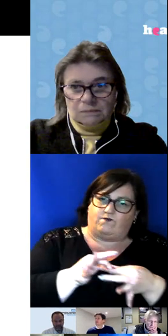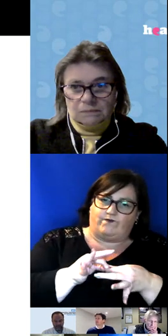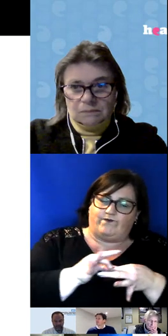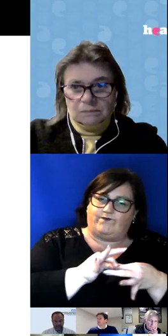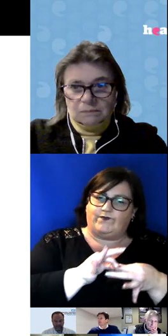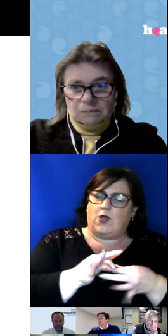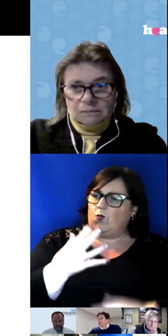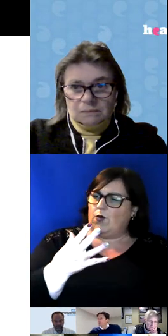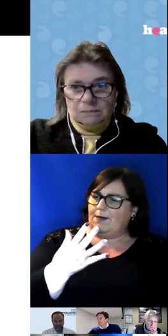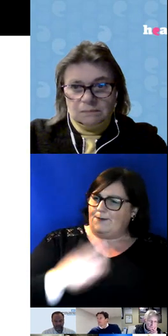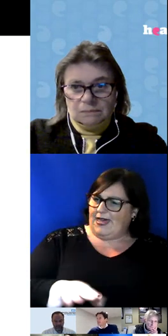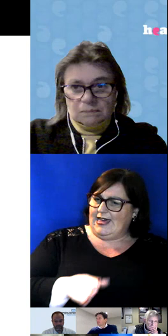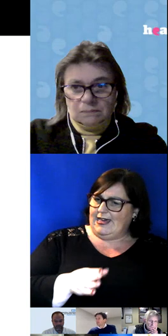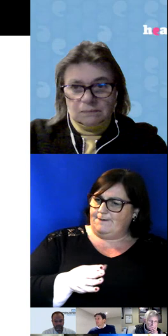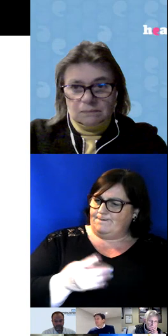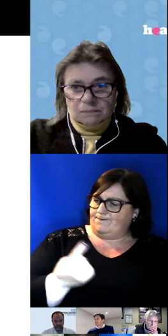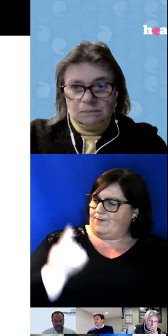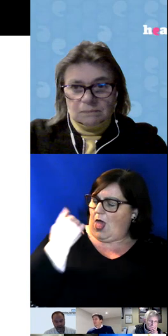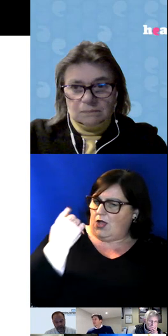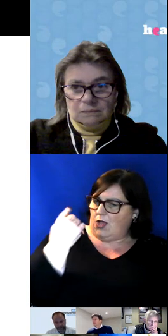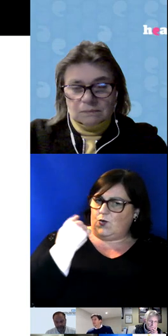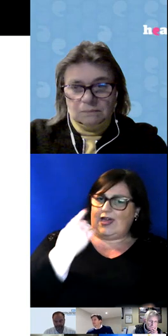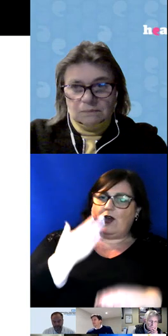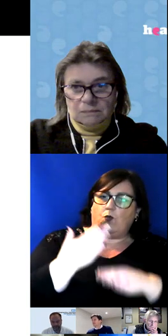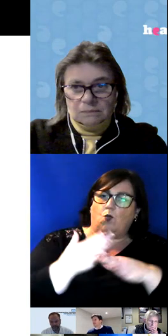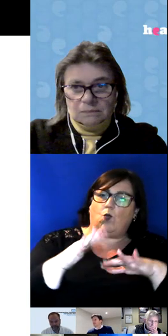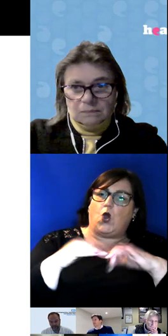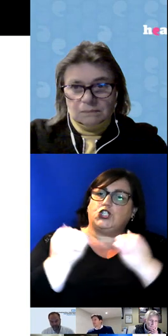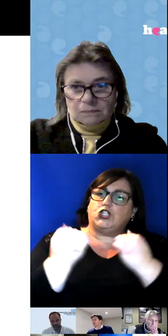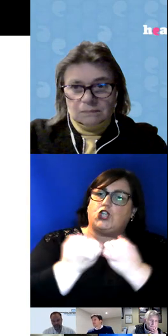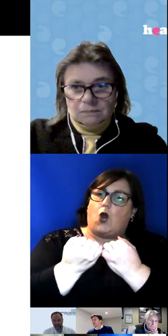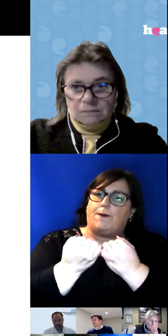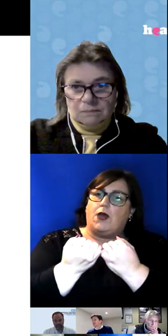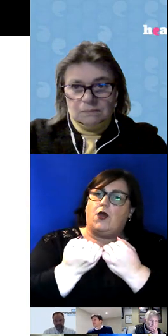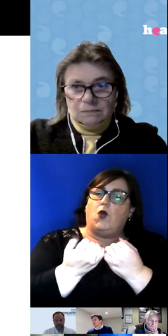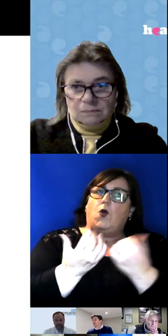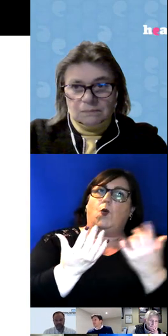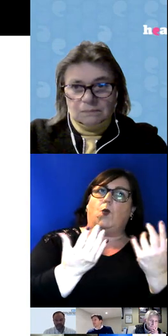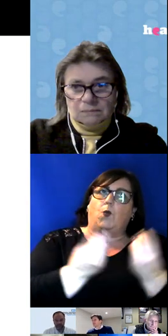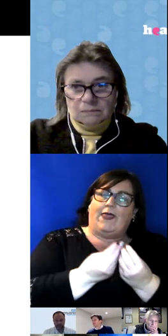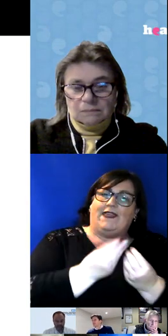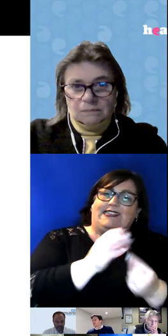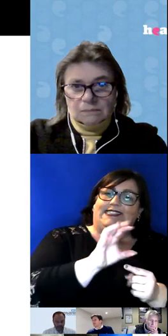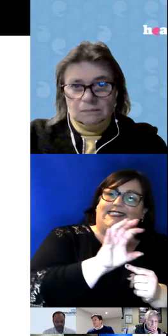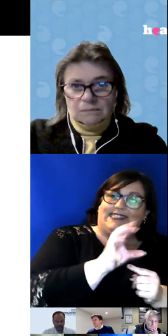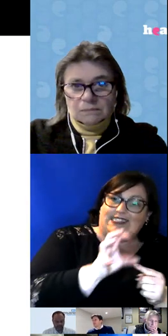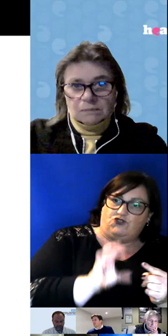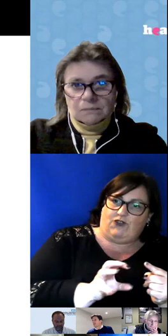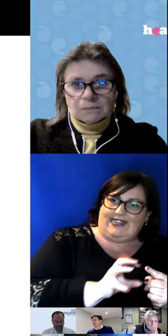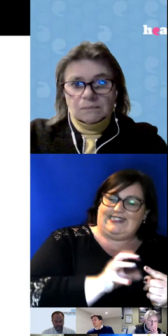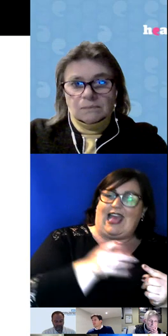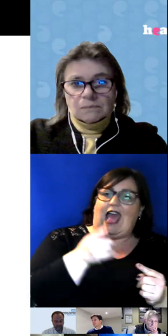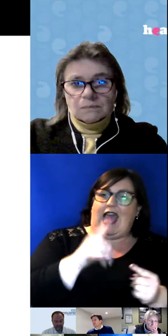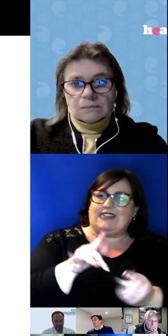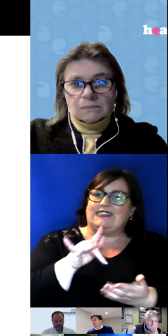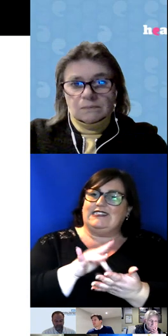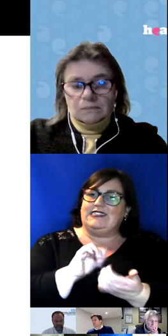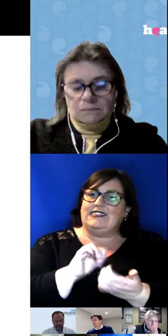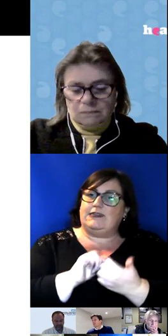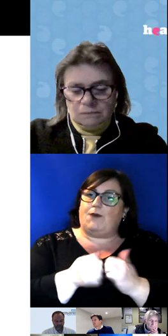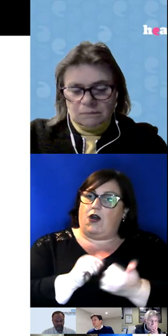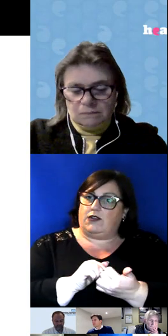workshop last week, where we had a workshop with districts and city partners to get their views on it. And I think one of the things they identified,